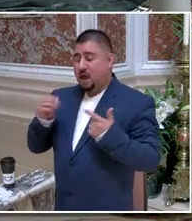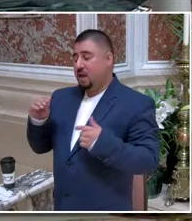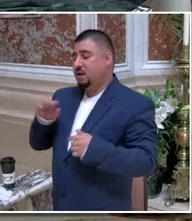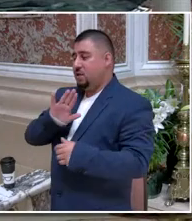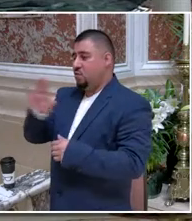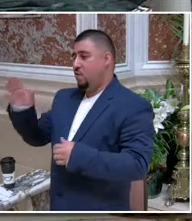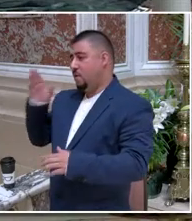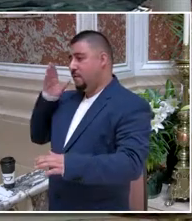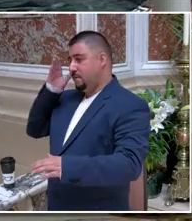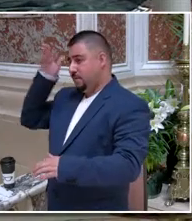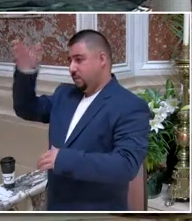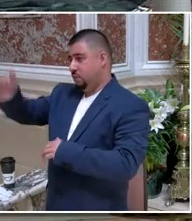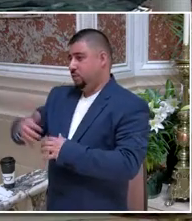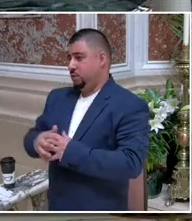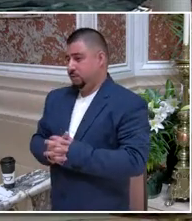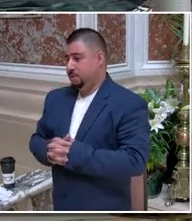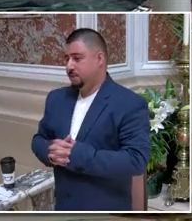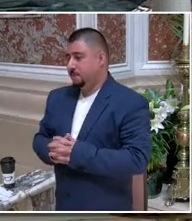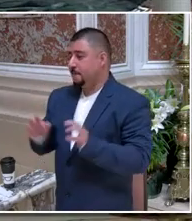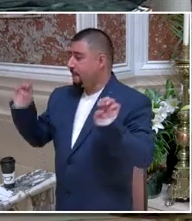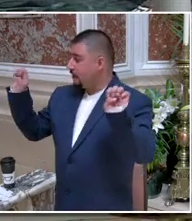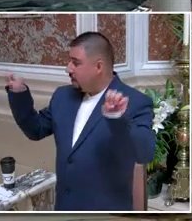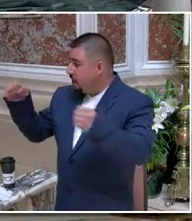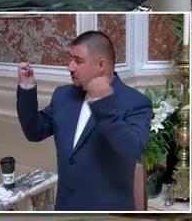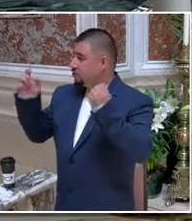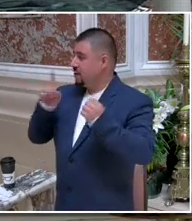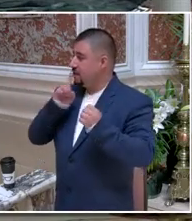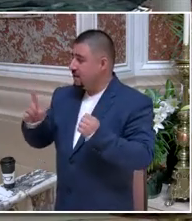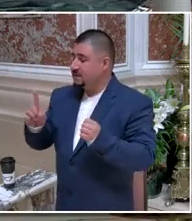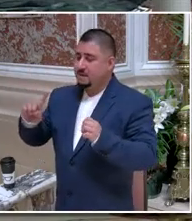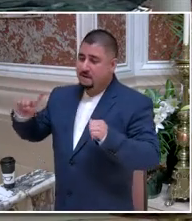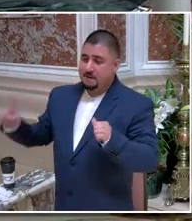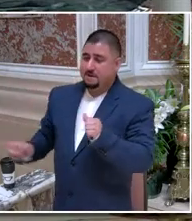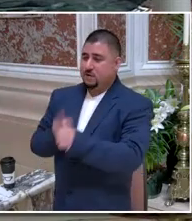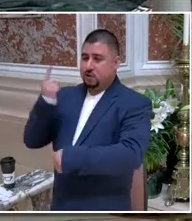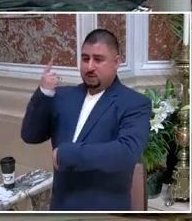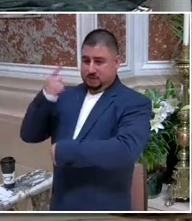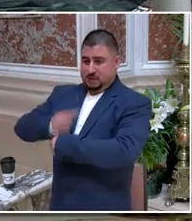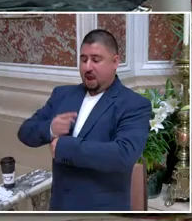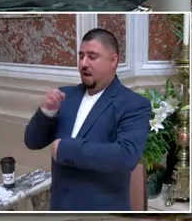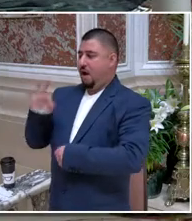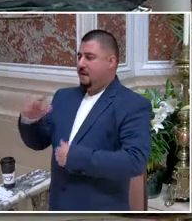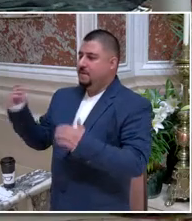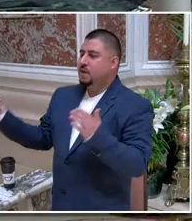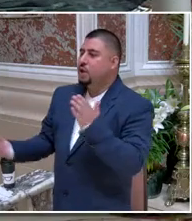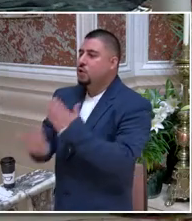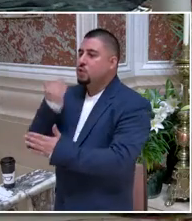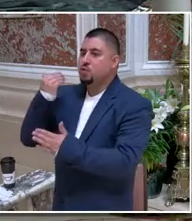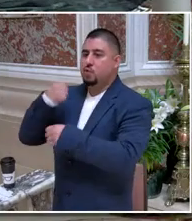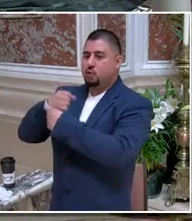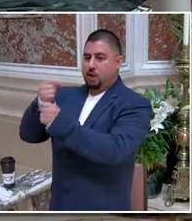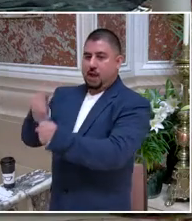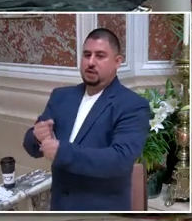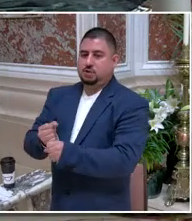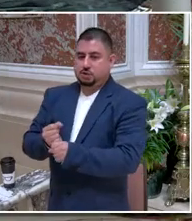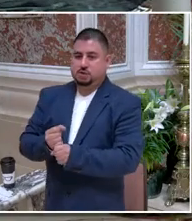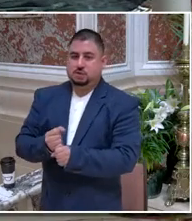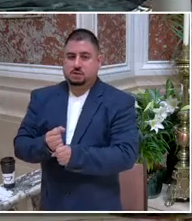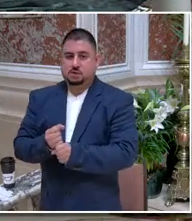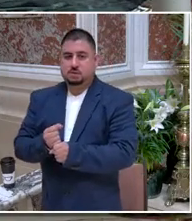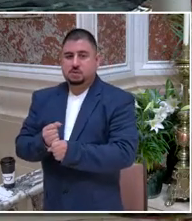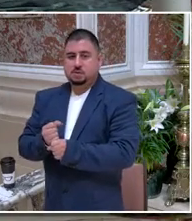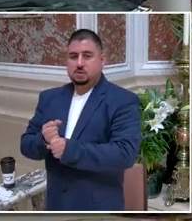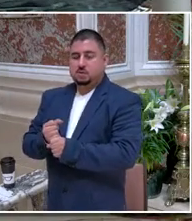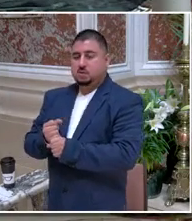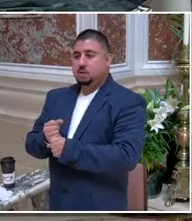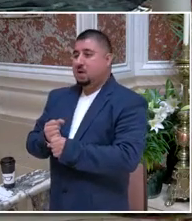our futures. Easter is the first day of the new creation.